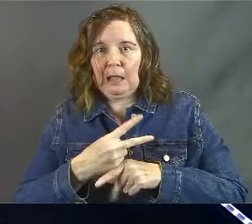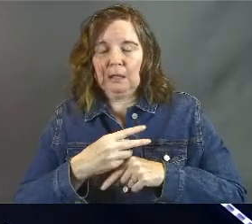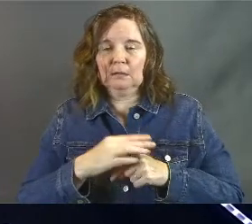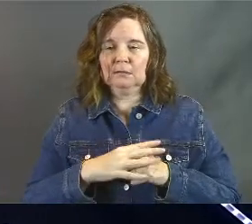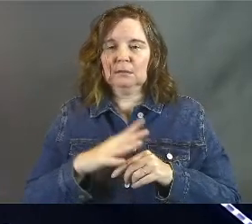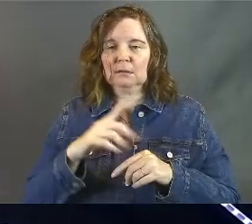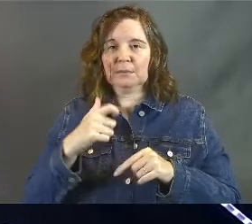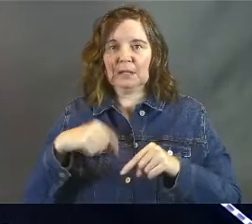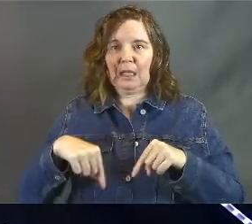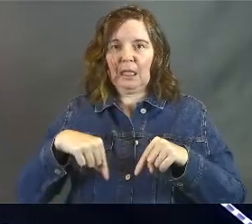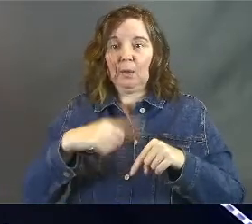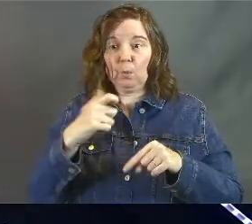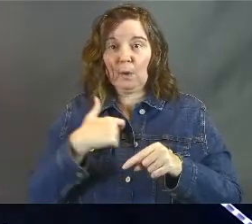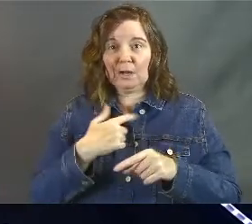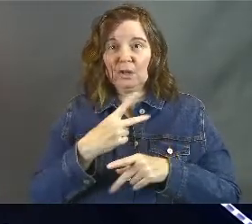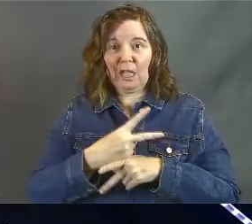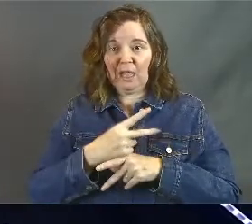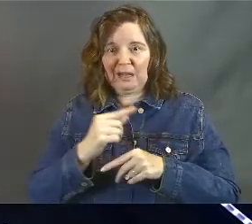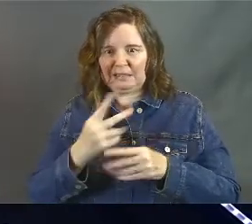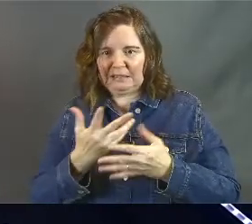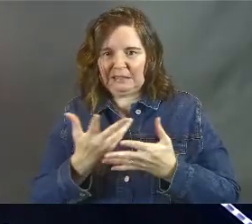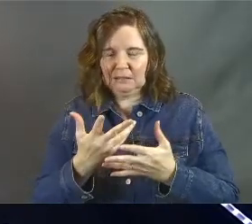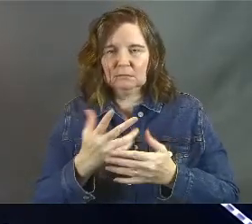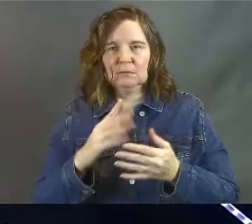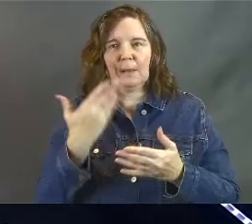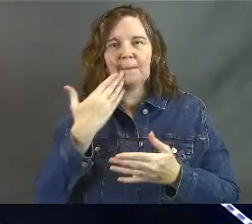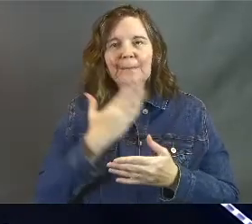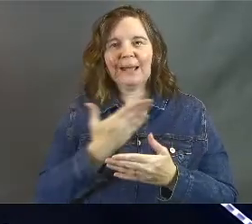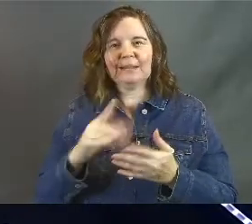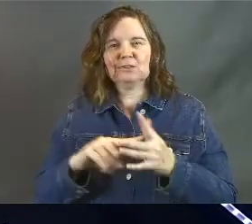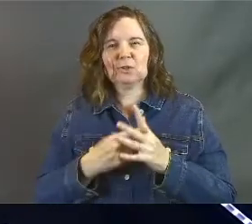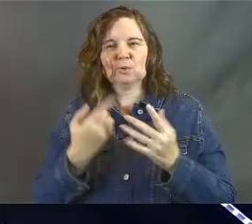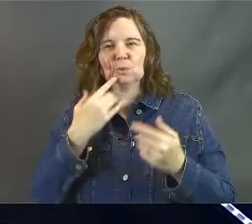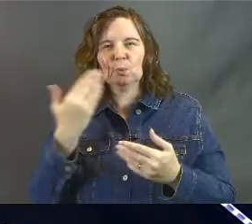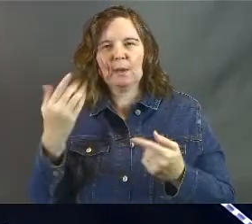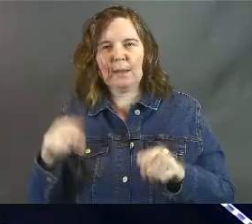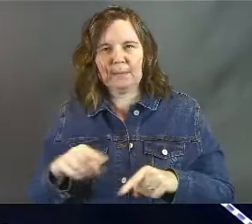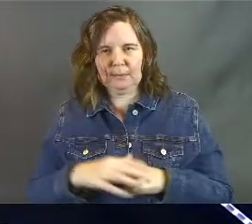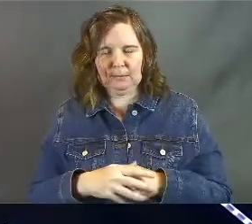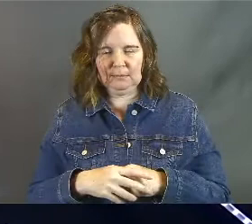And she said, because when you walk on eggshells, bad things start to happen.